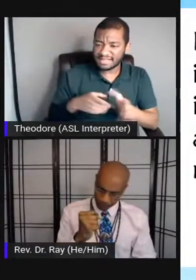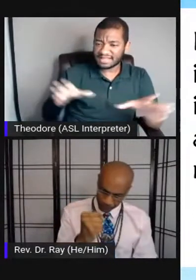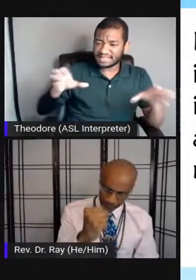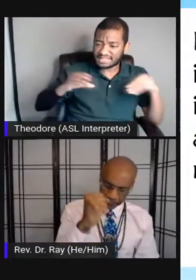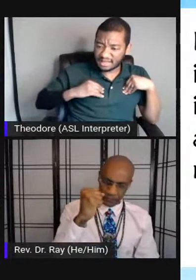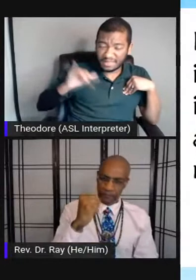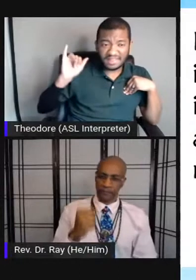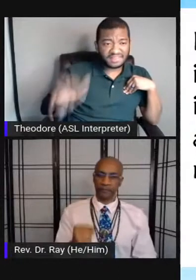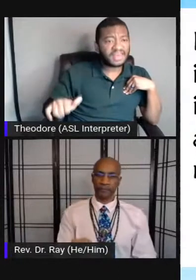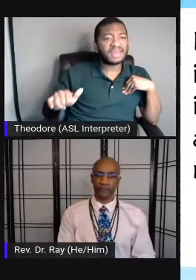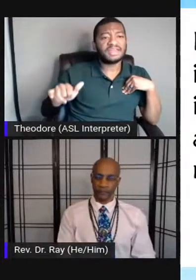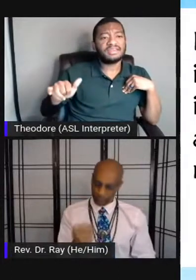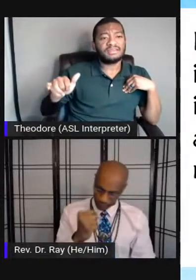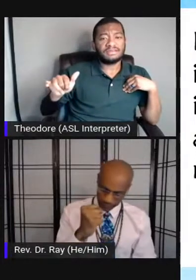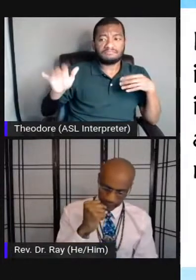and